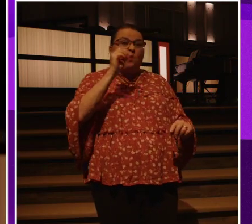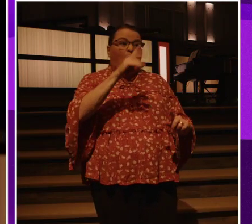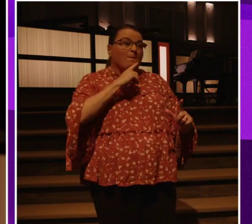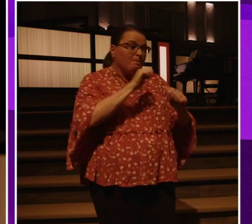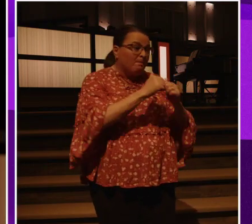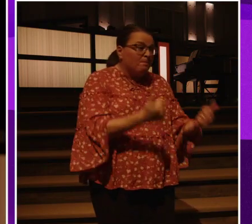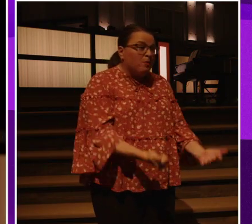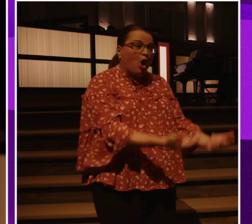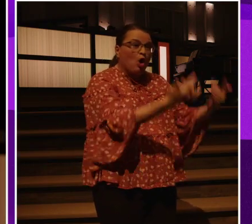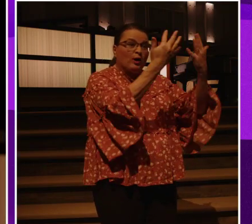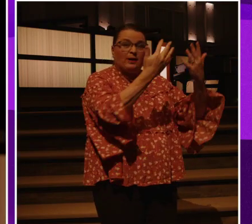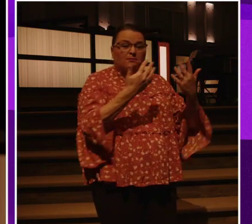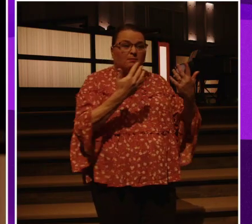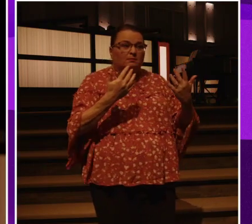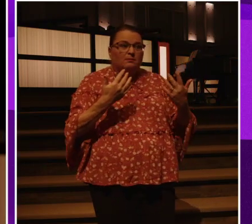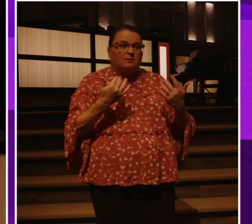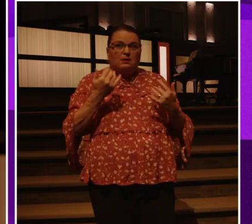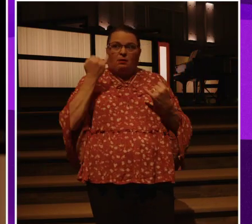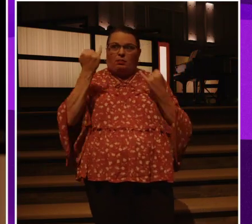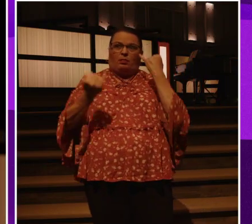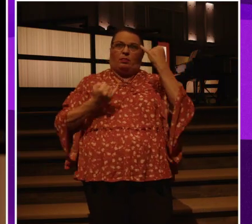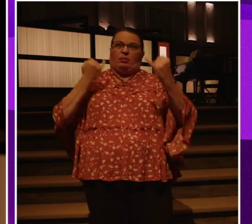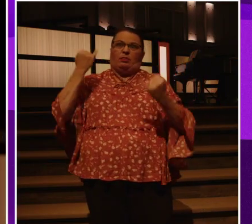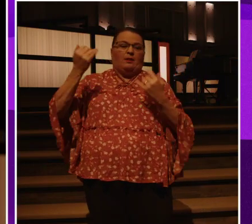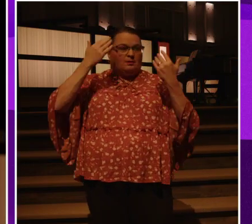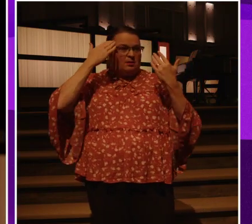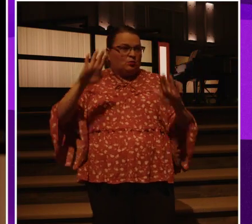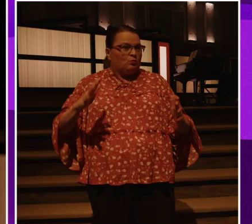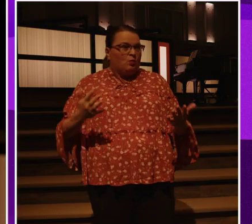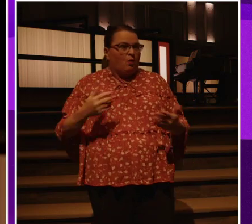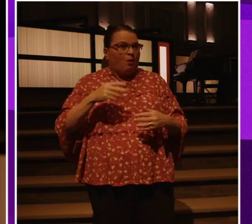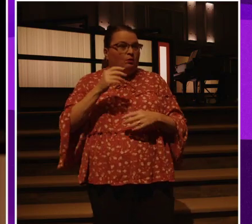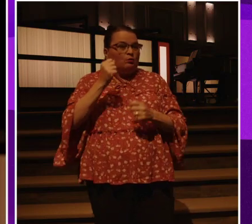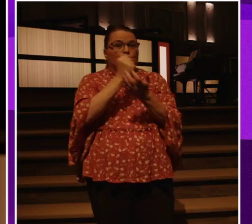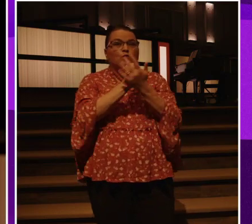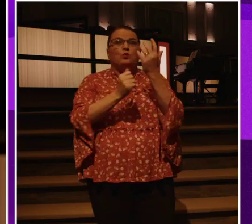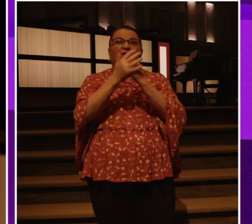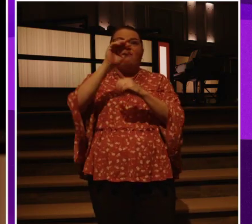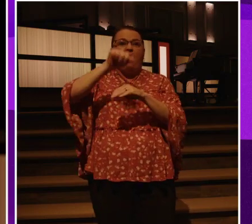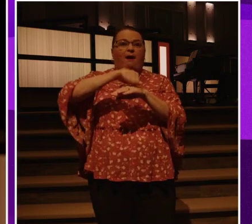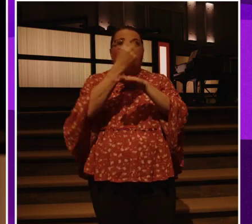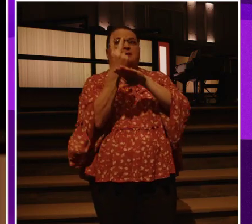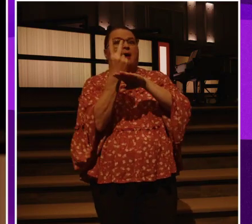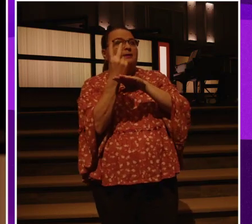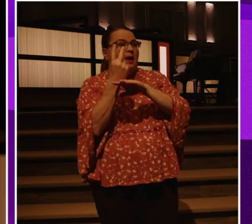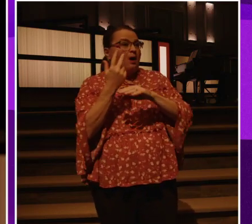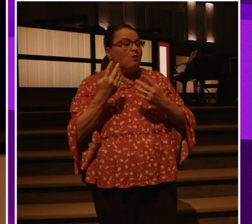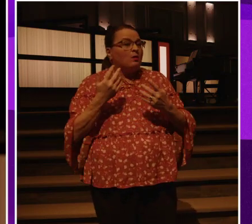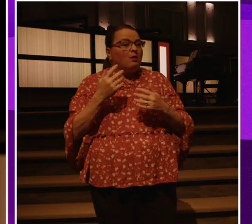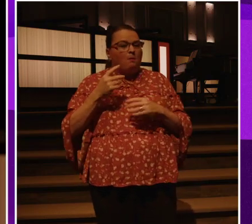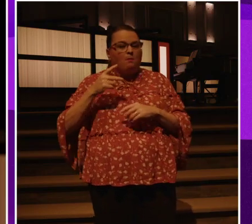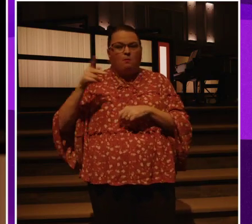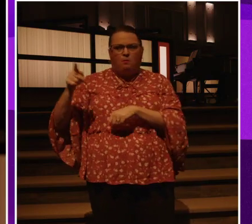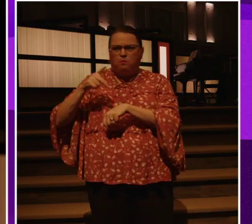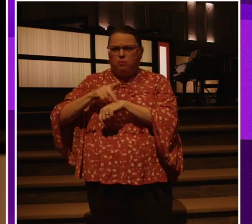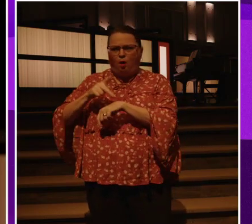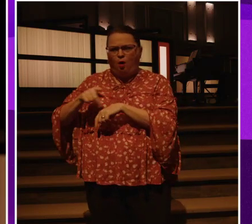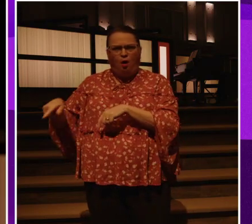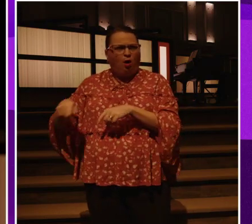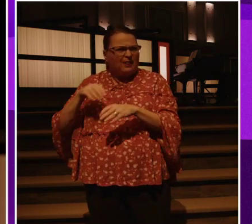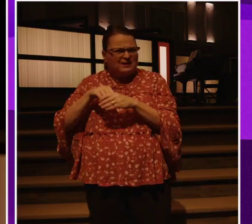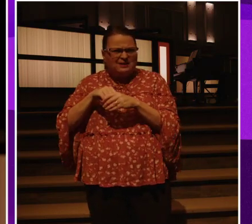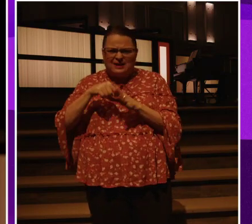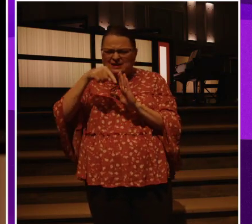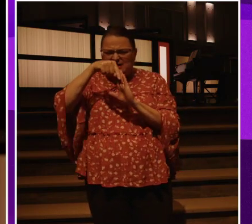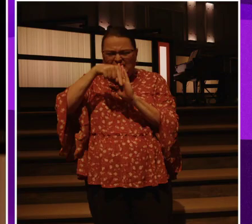him at the stake or crucify him upside down. The Apostle Paul is in a deep and